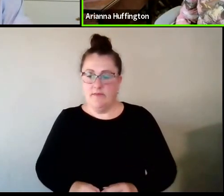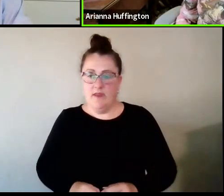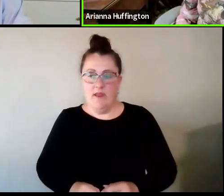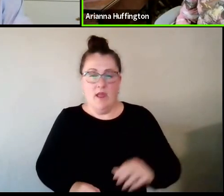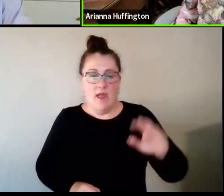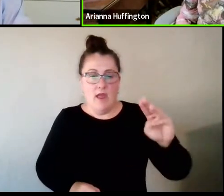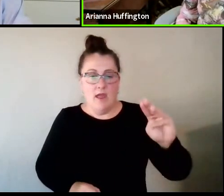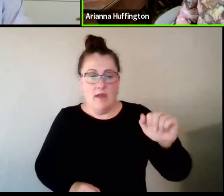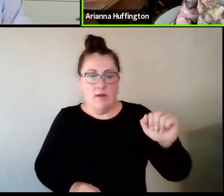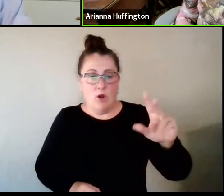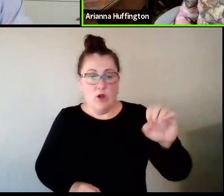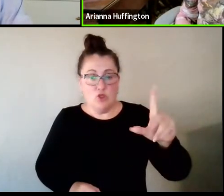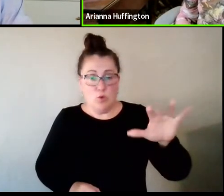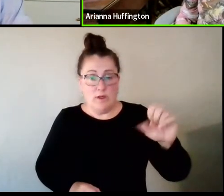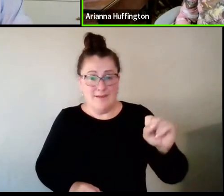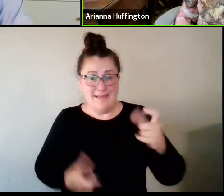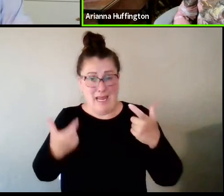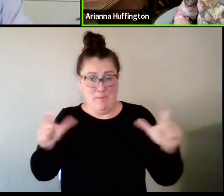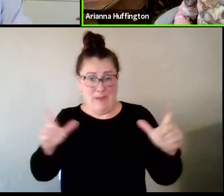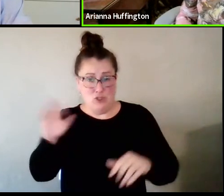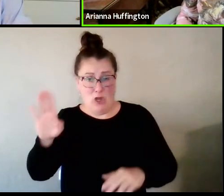Aurelius had a big job too.